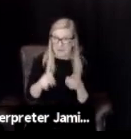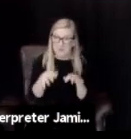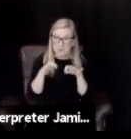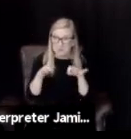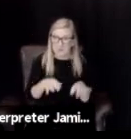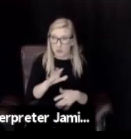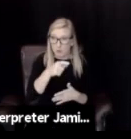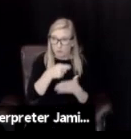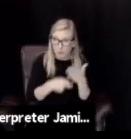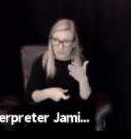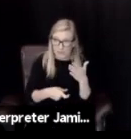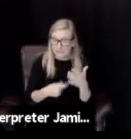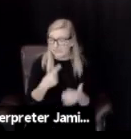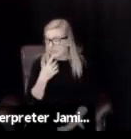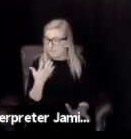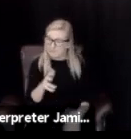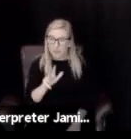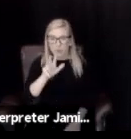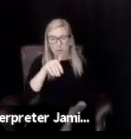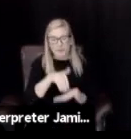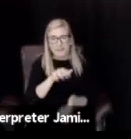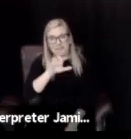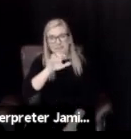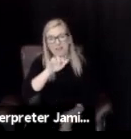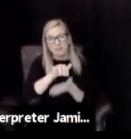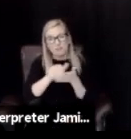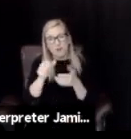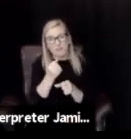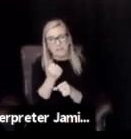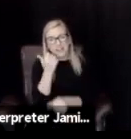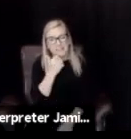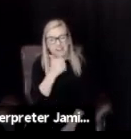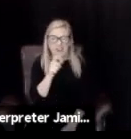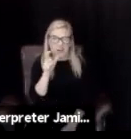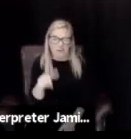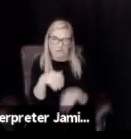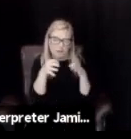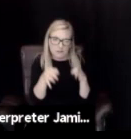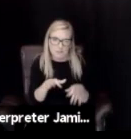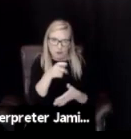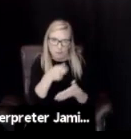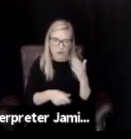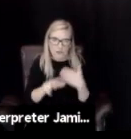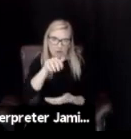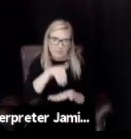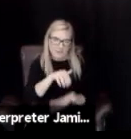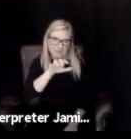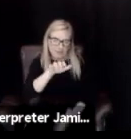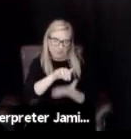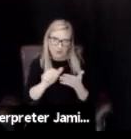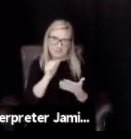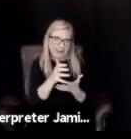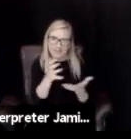pricing. At about $3,500 a day, you're not gonna have to justify pricing. I mean, $3,500 a day isn't that much money. But when you